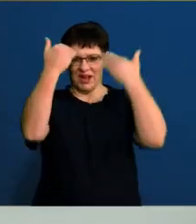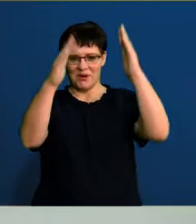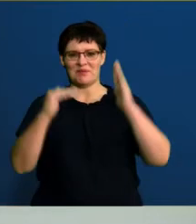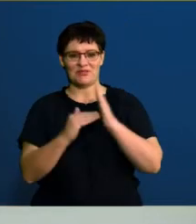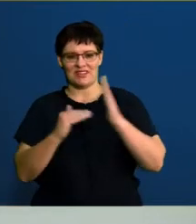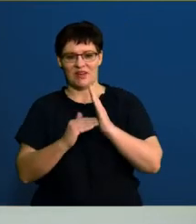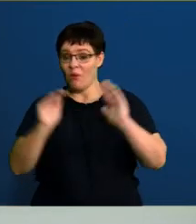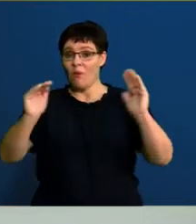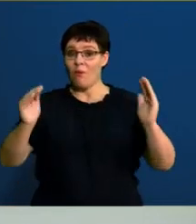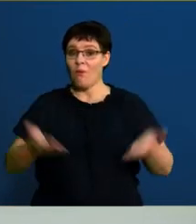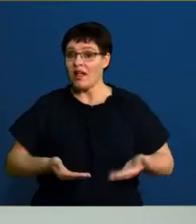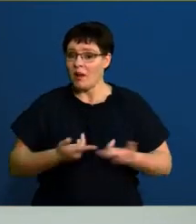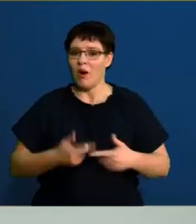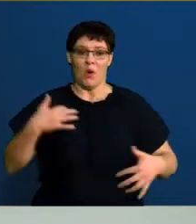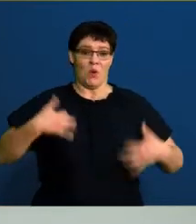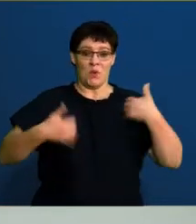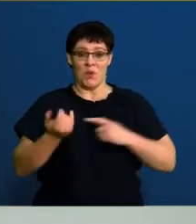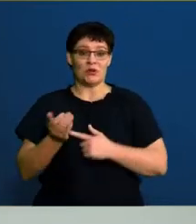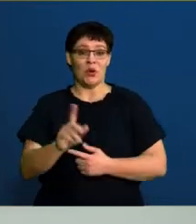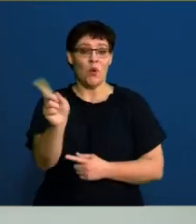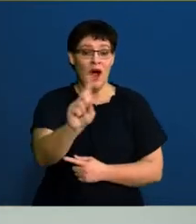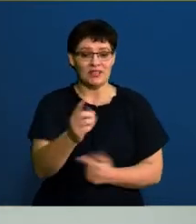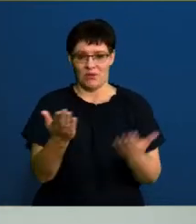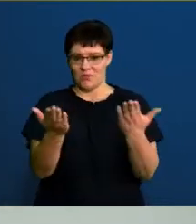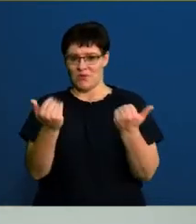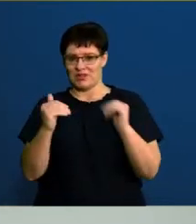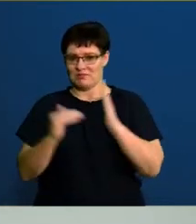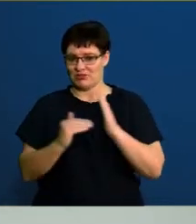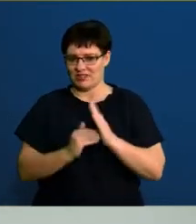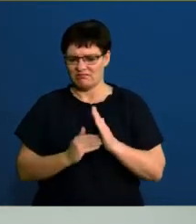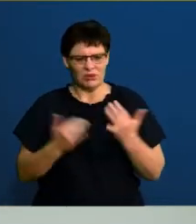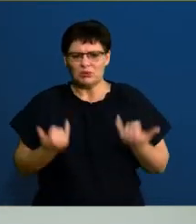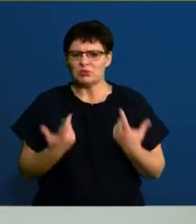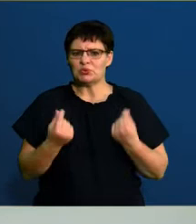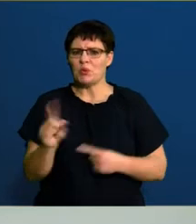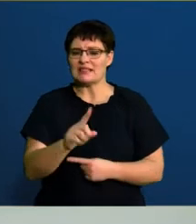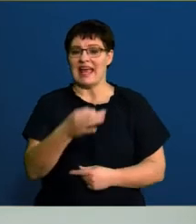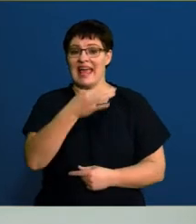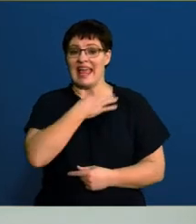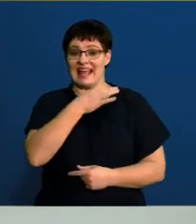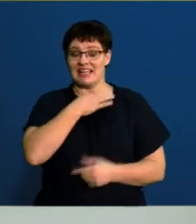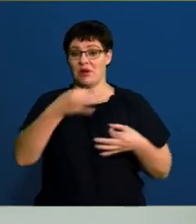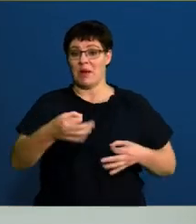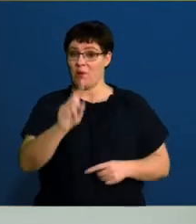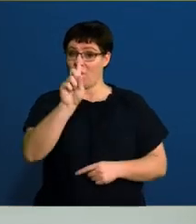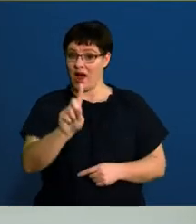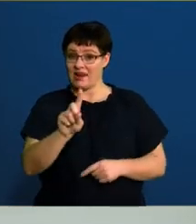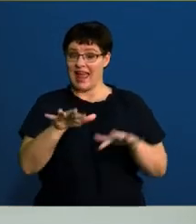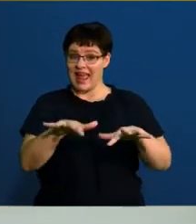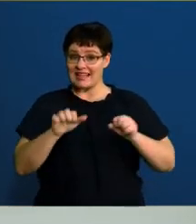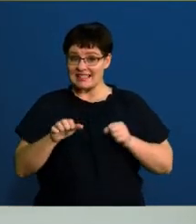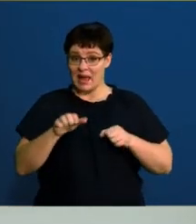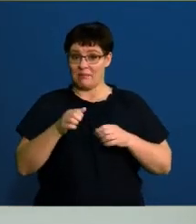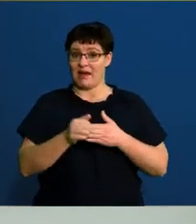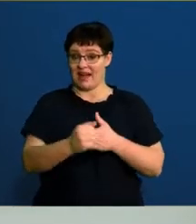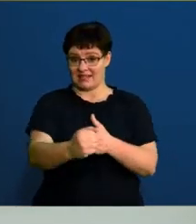Matrix, and welcome to yet another exciting show of Matrix. Today we're doing your English Paper 1 exam guide.